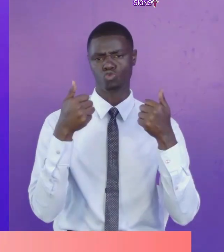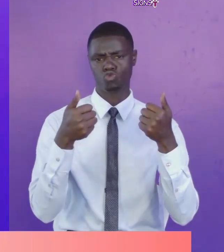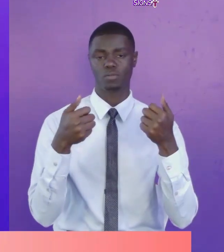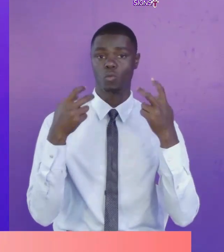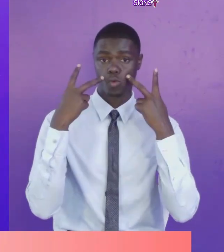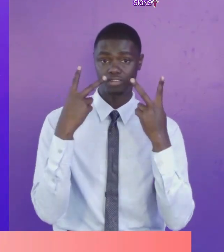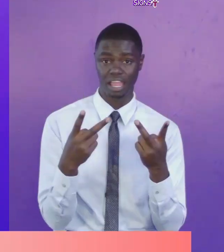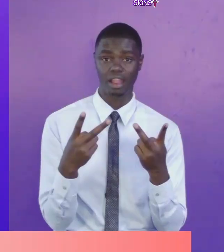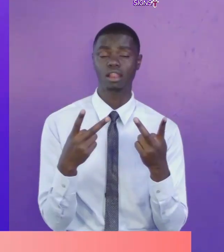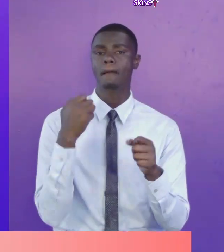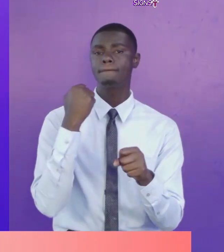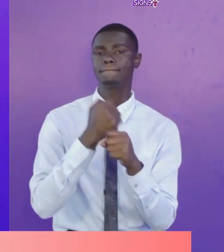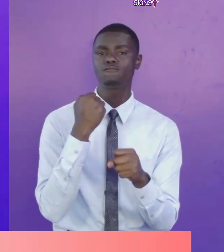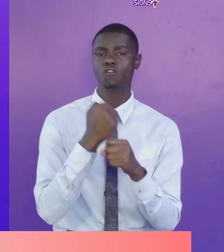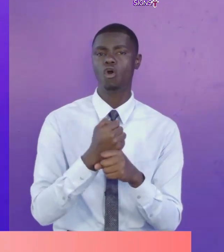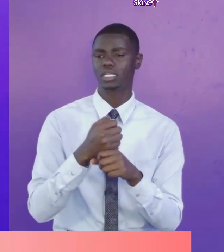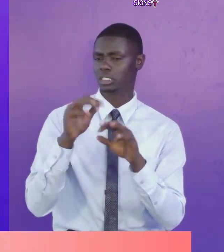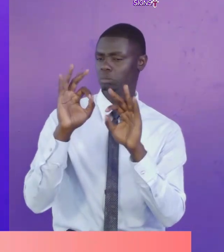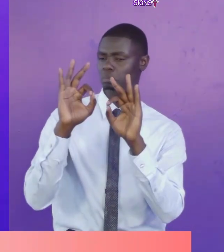seen how they've performed